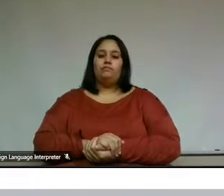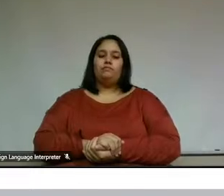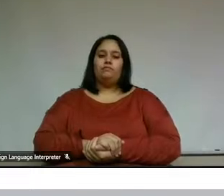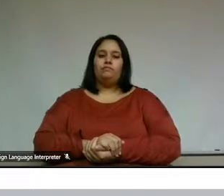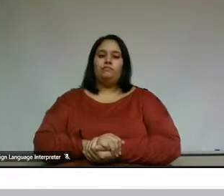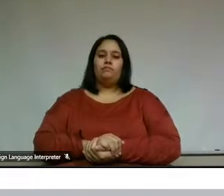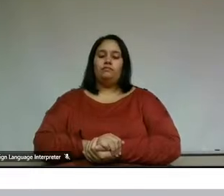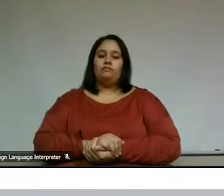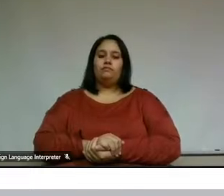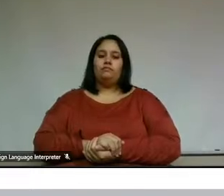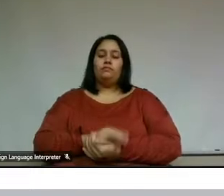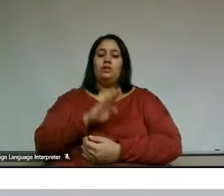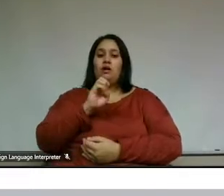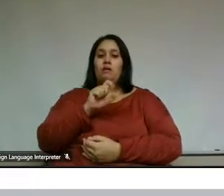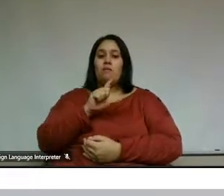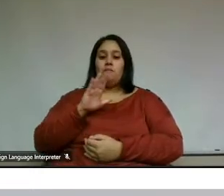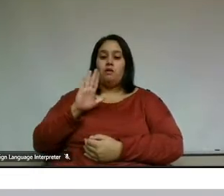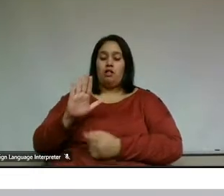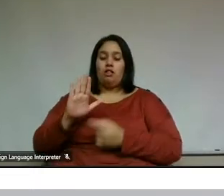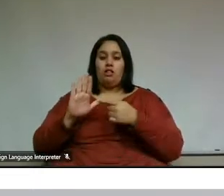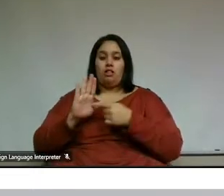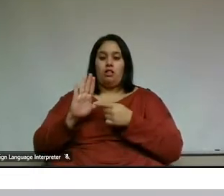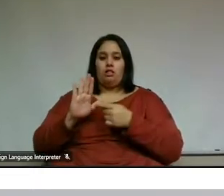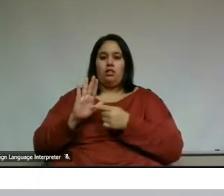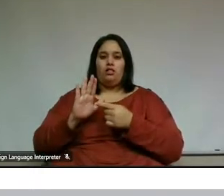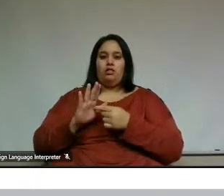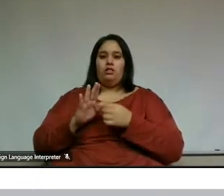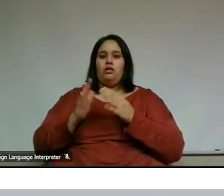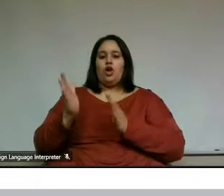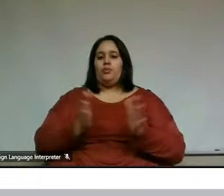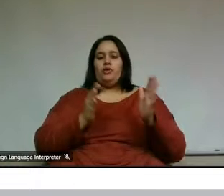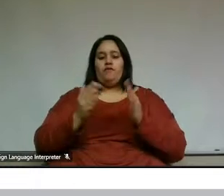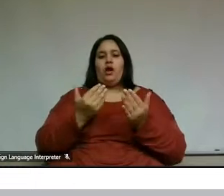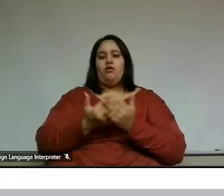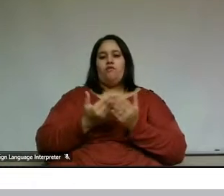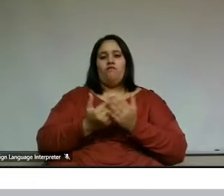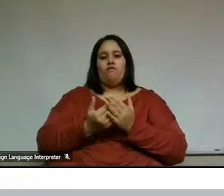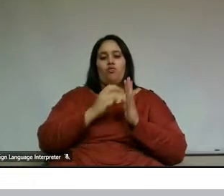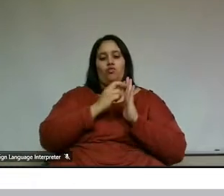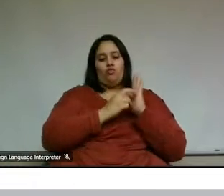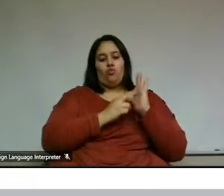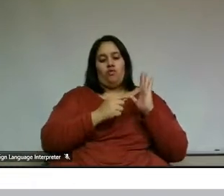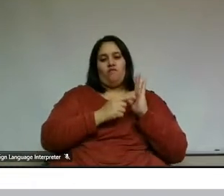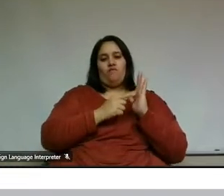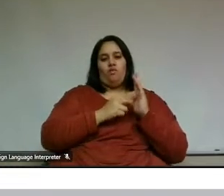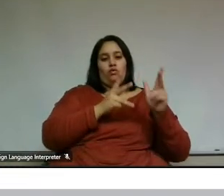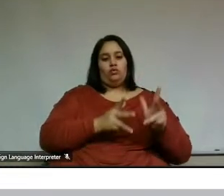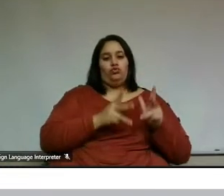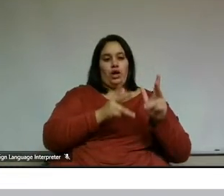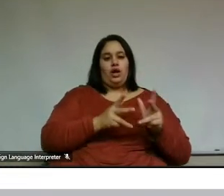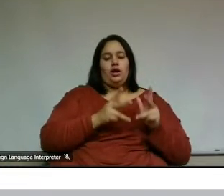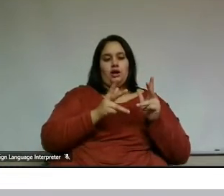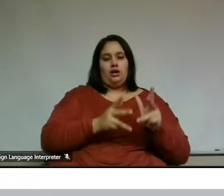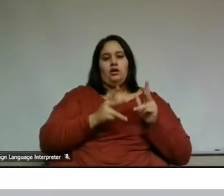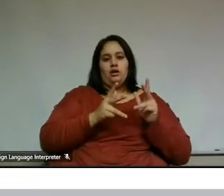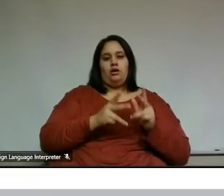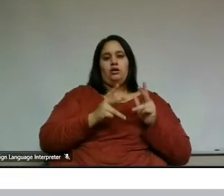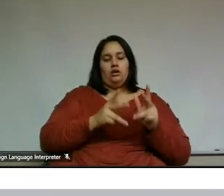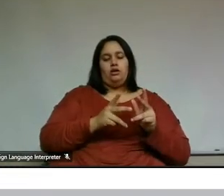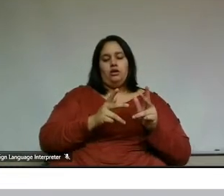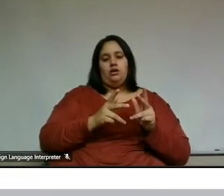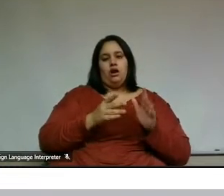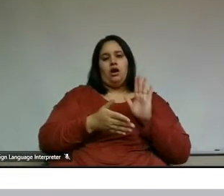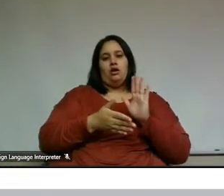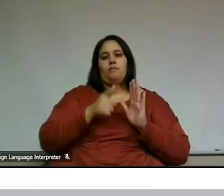the provisions that the bill has made for rail and public transport operations. And I just want to try and